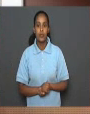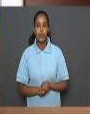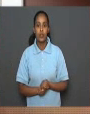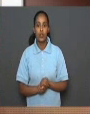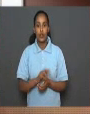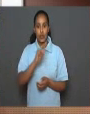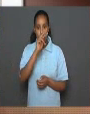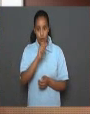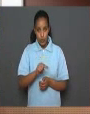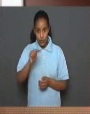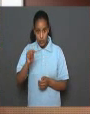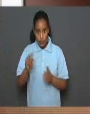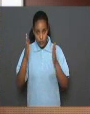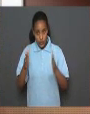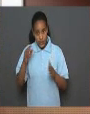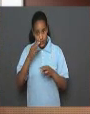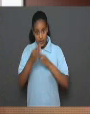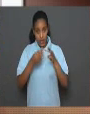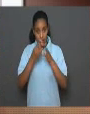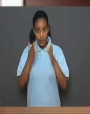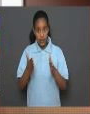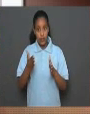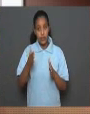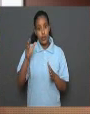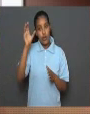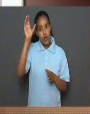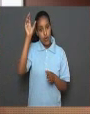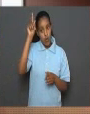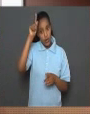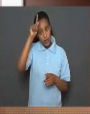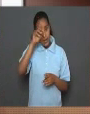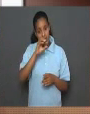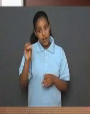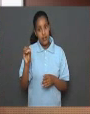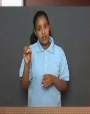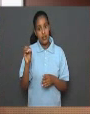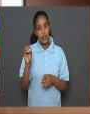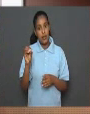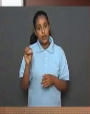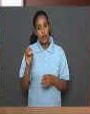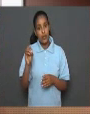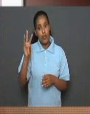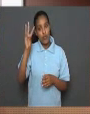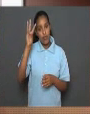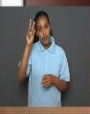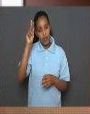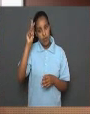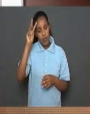Norwegian scientists CHEM Goldberg and Peter